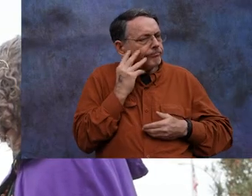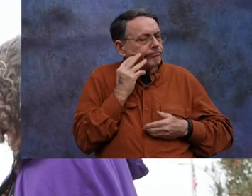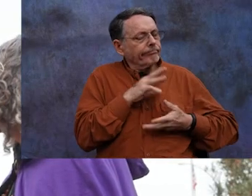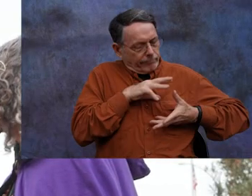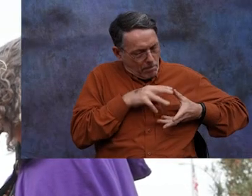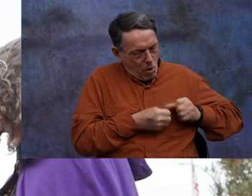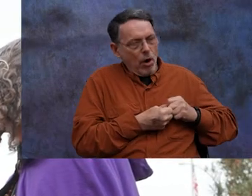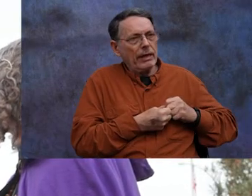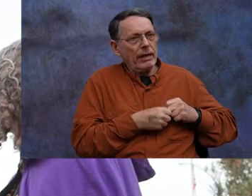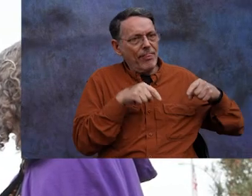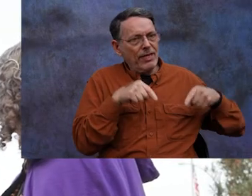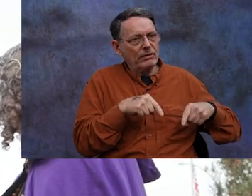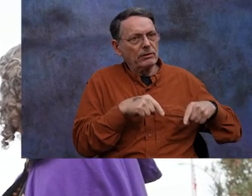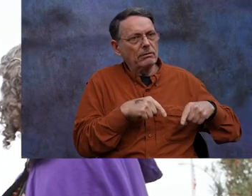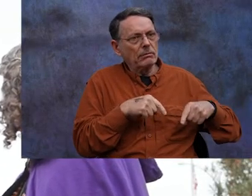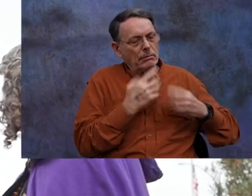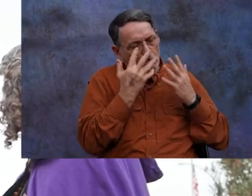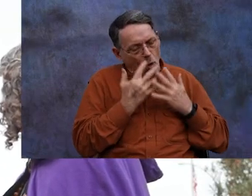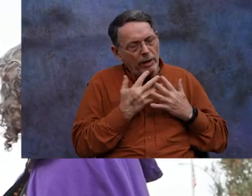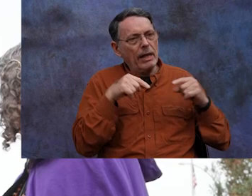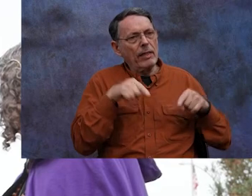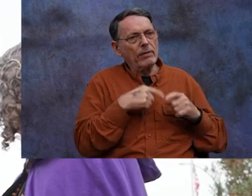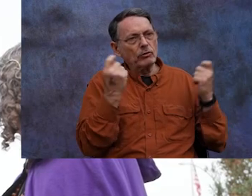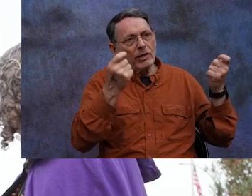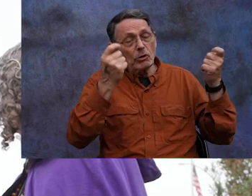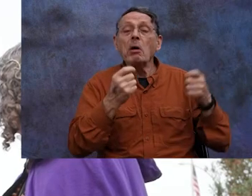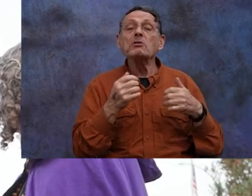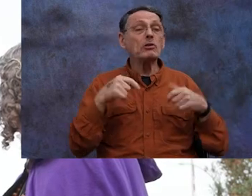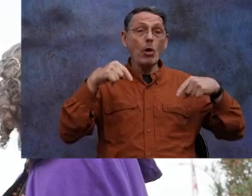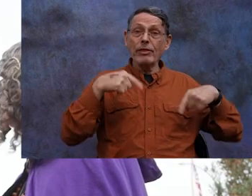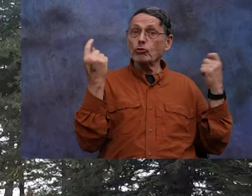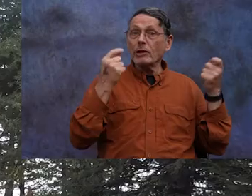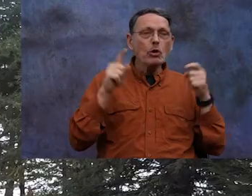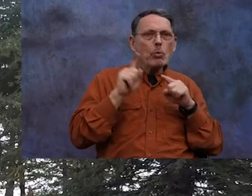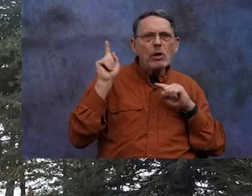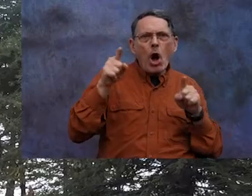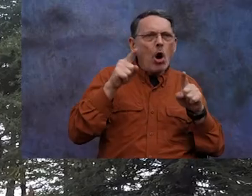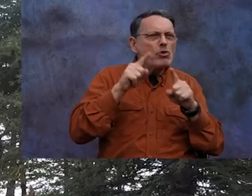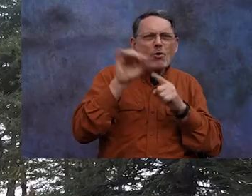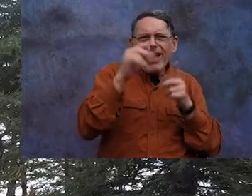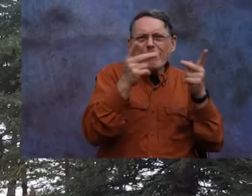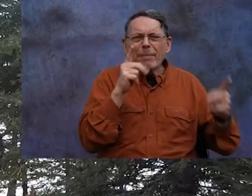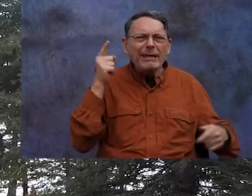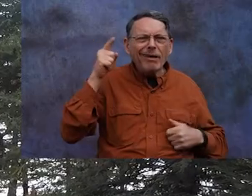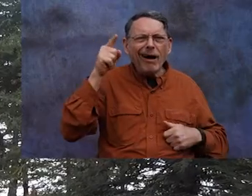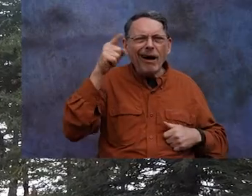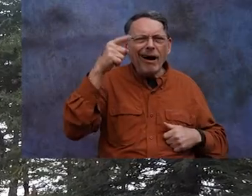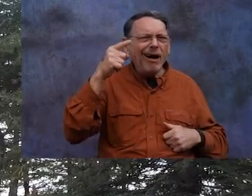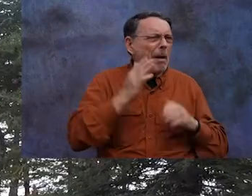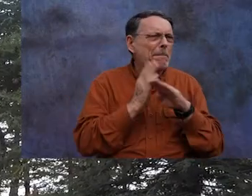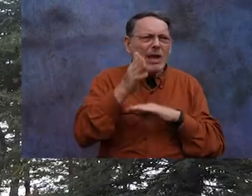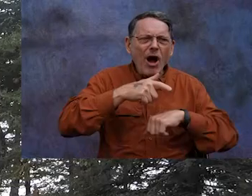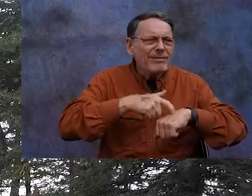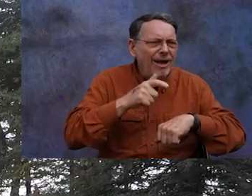the ritual, the heart of it is that we take a journey to that place beyond time where the dead and the living